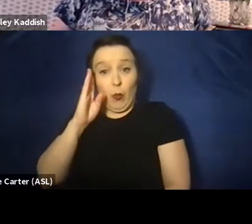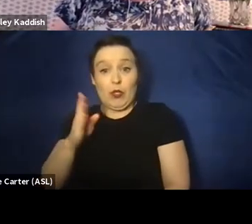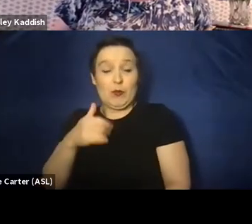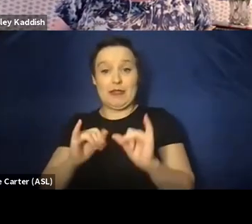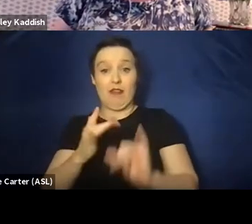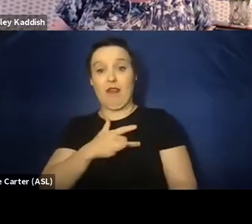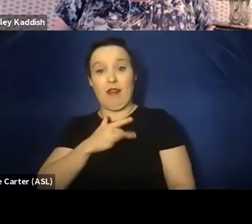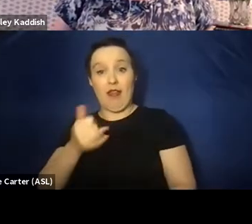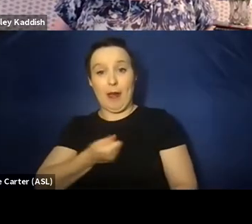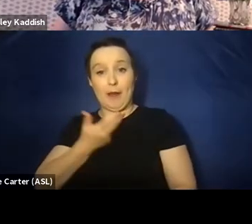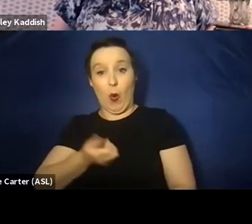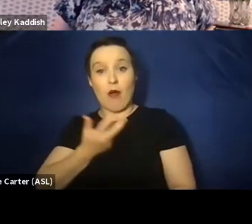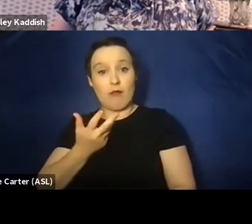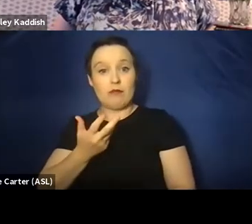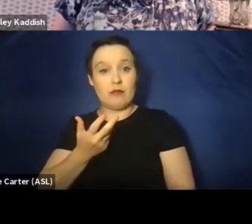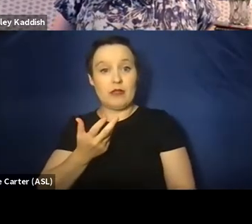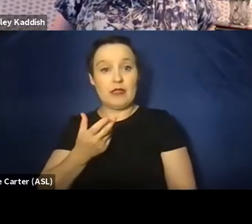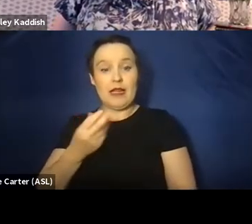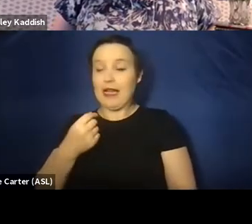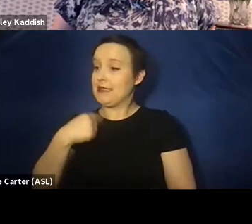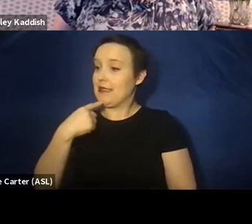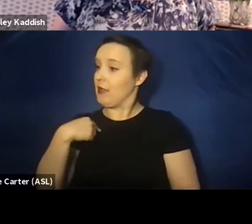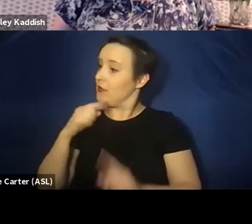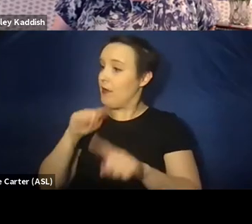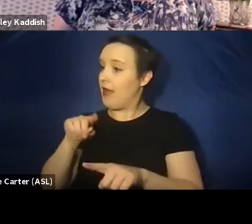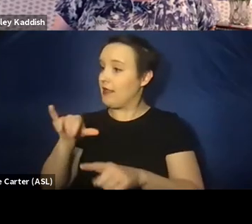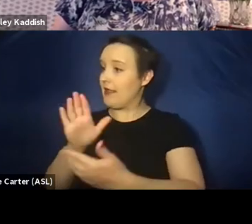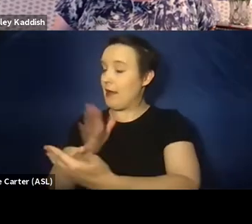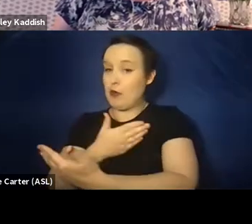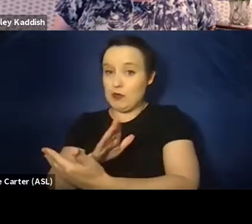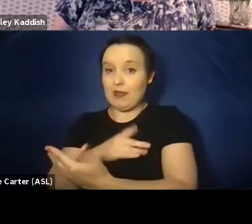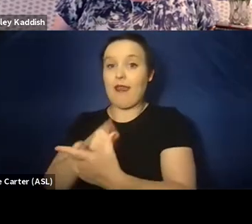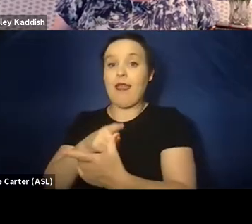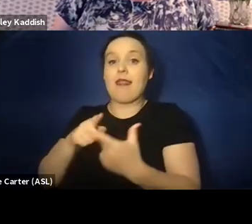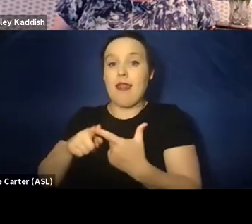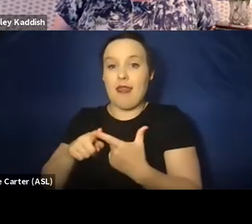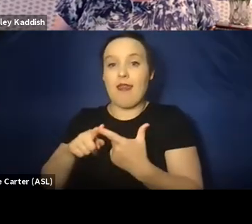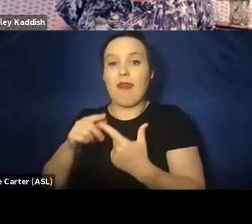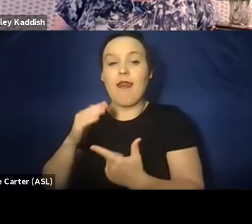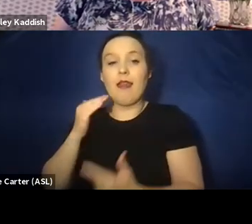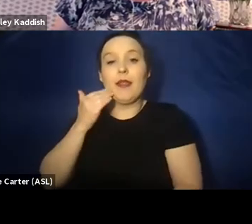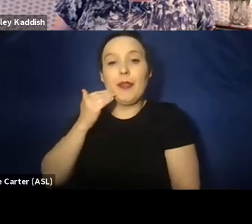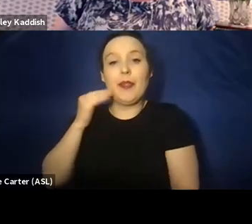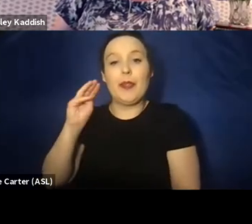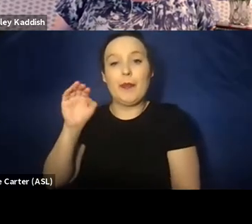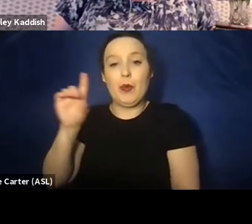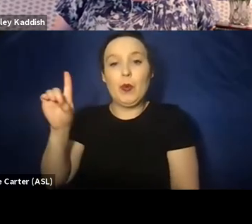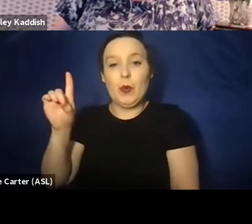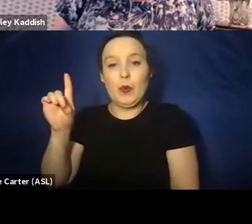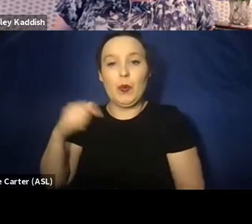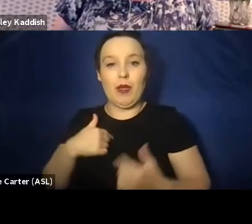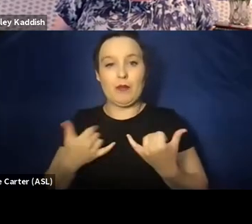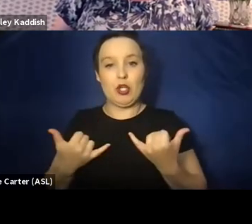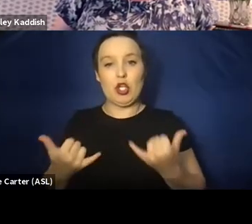And my response was, I responded to the music, and then the mood I might be in would